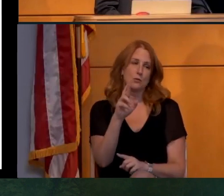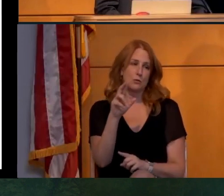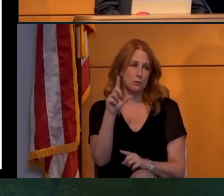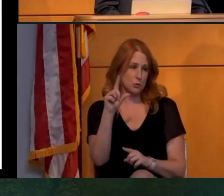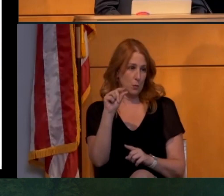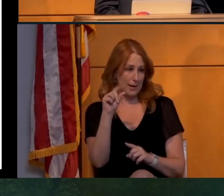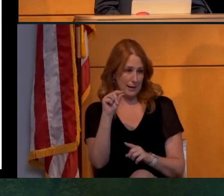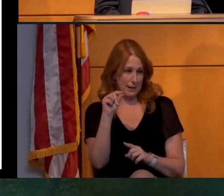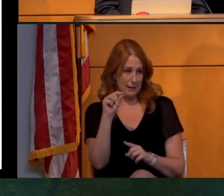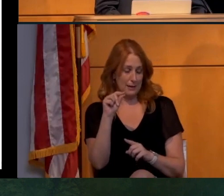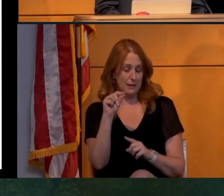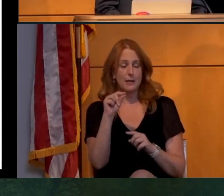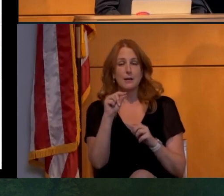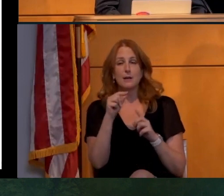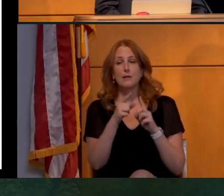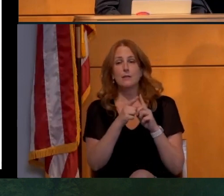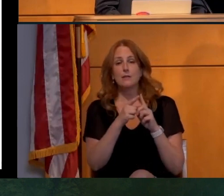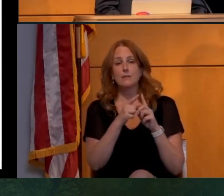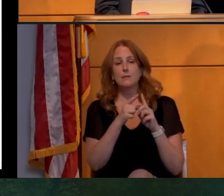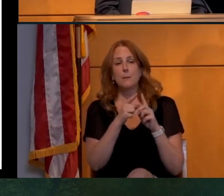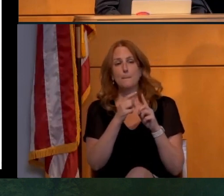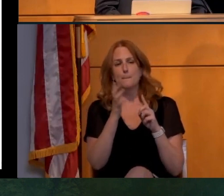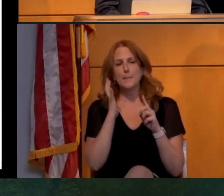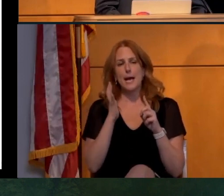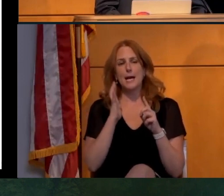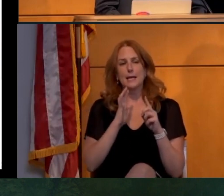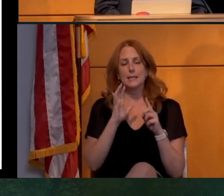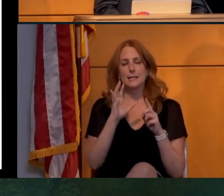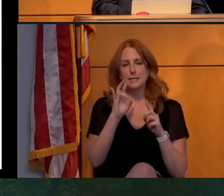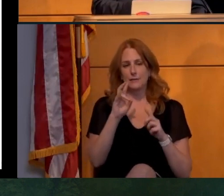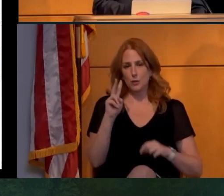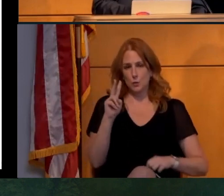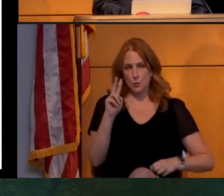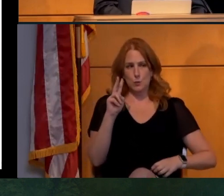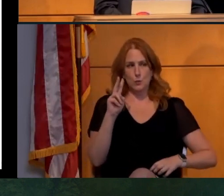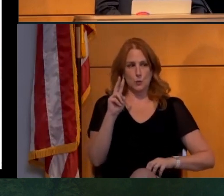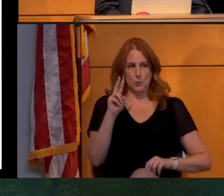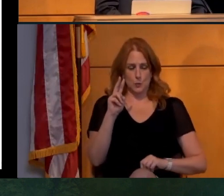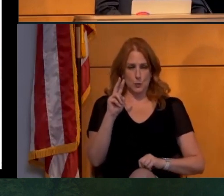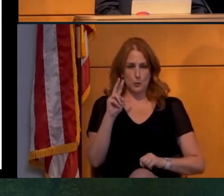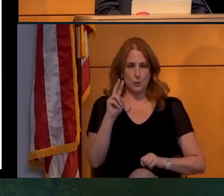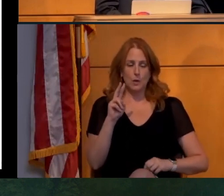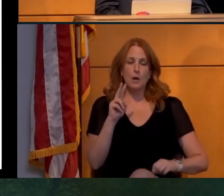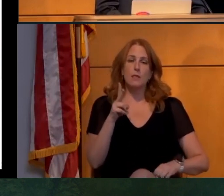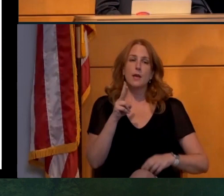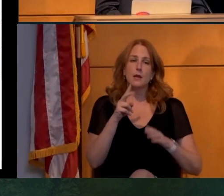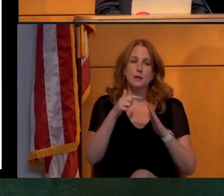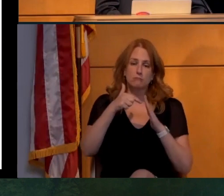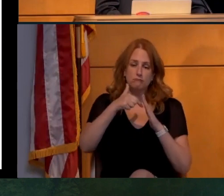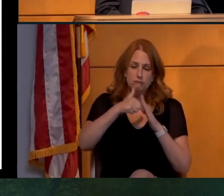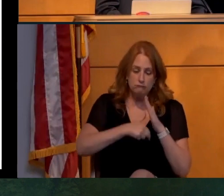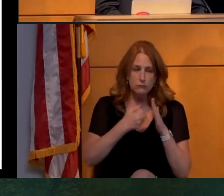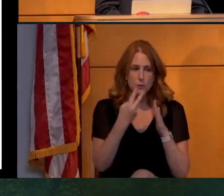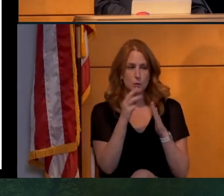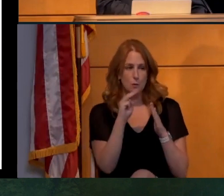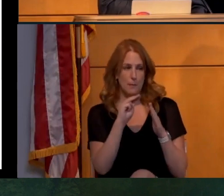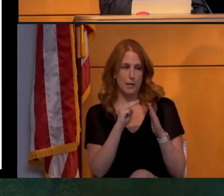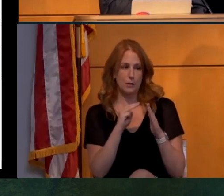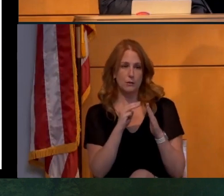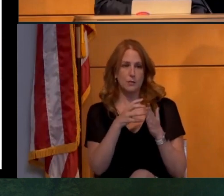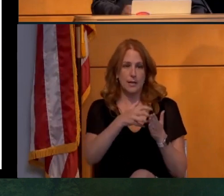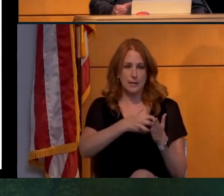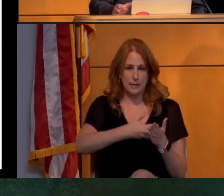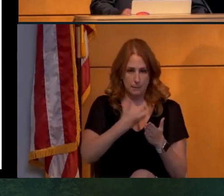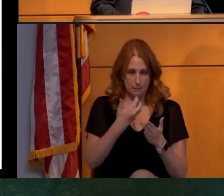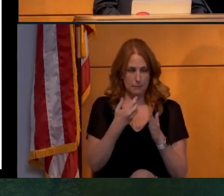mission from Crisium back in 72. They really drilled down to 2 meters and captured sample.